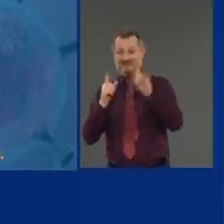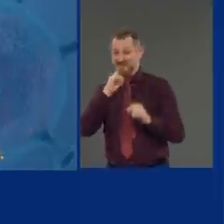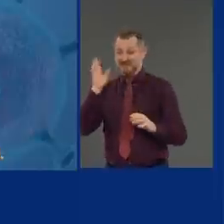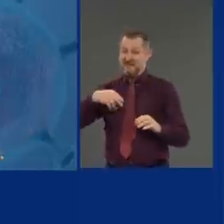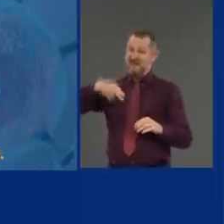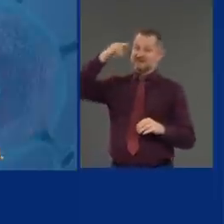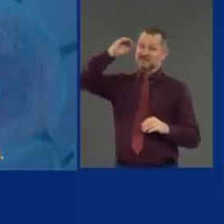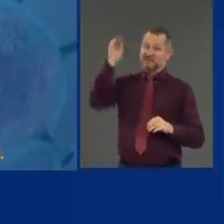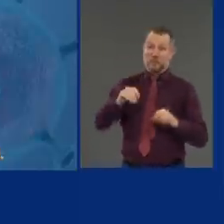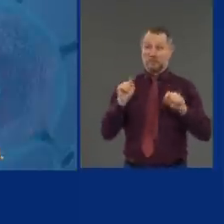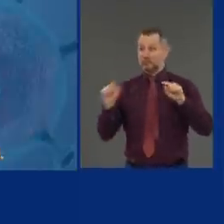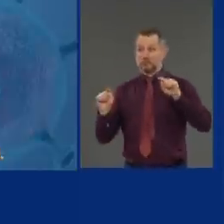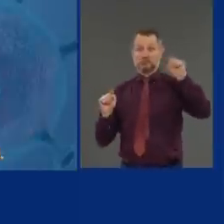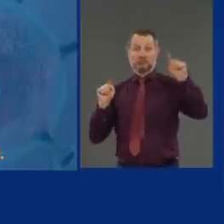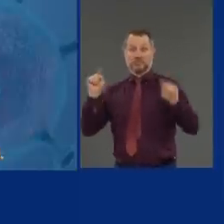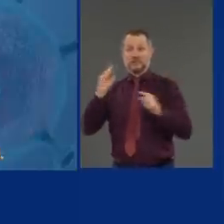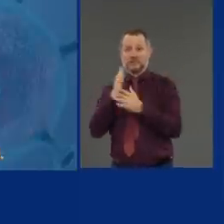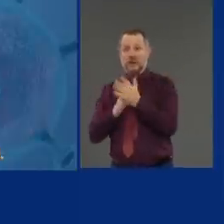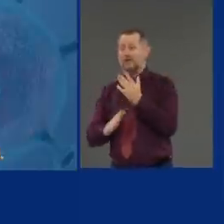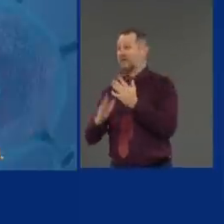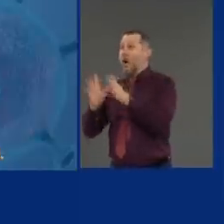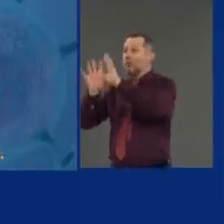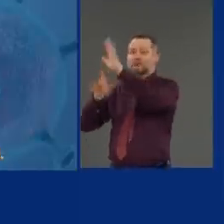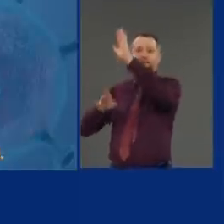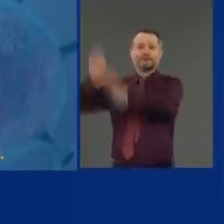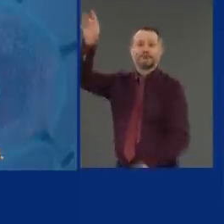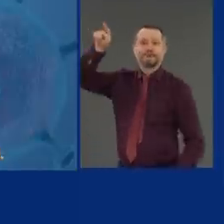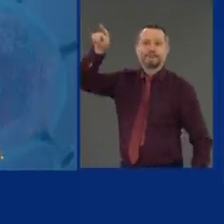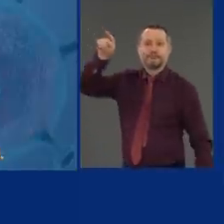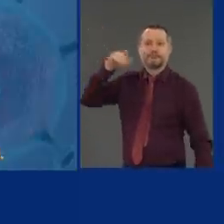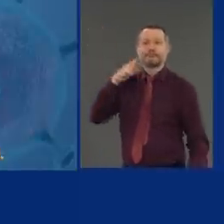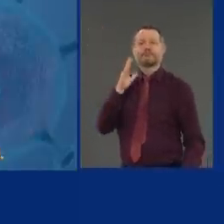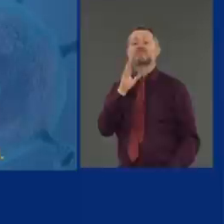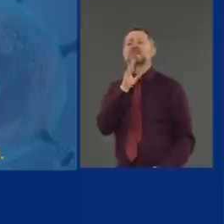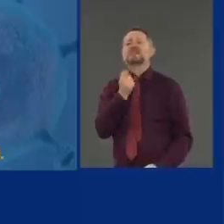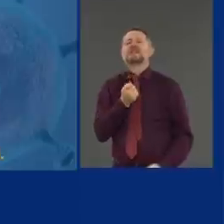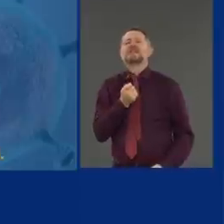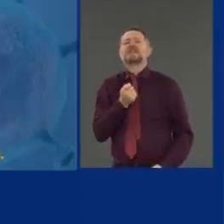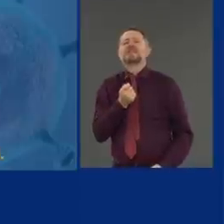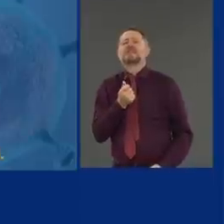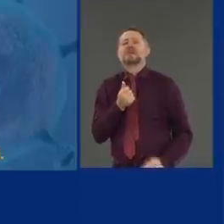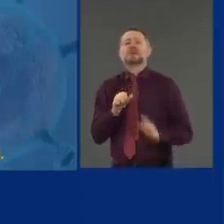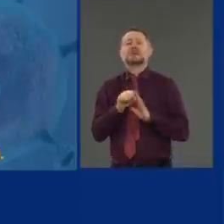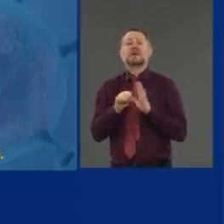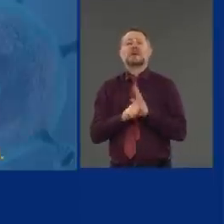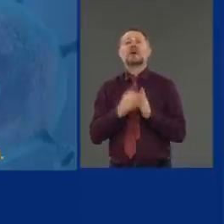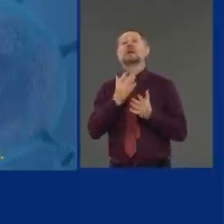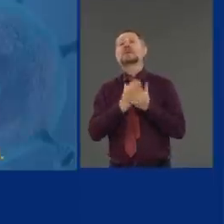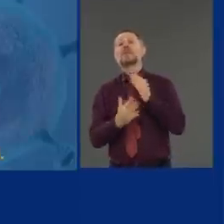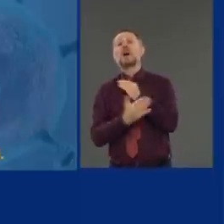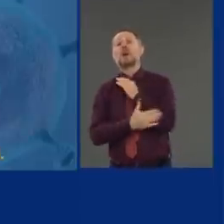not. And as we sit here today, states are getting into trouble.